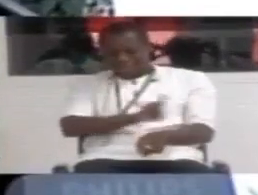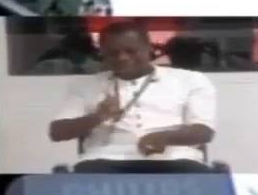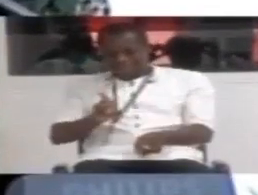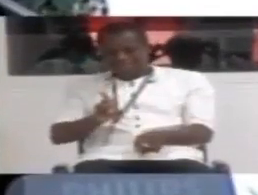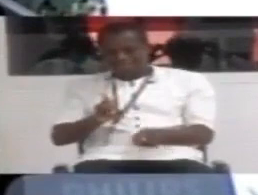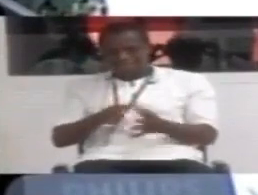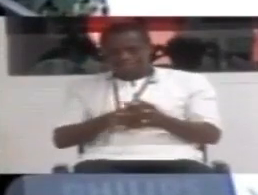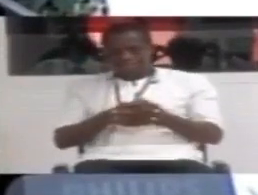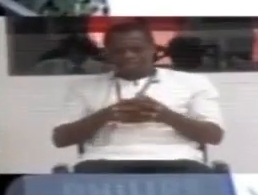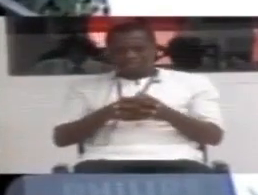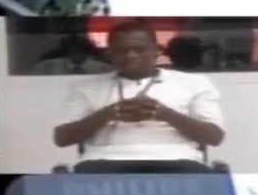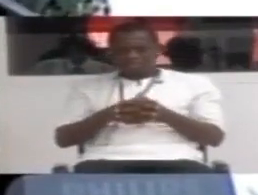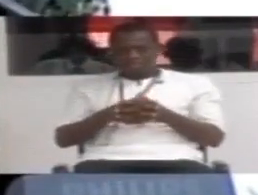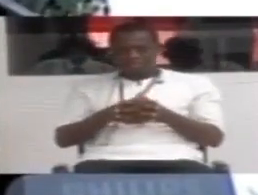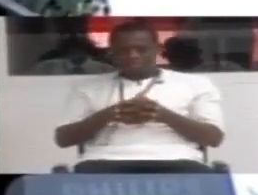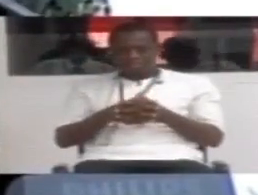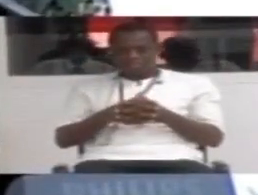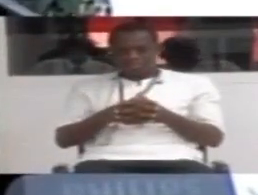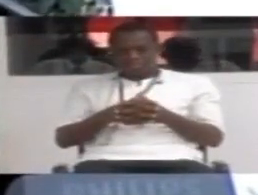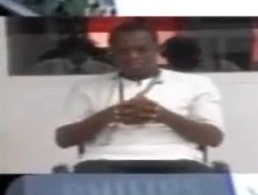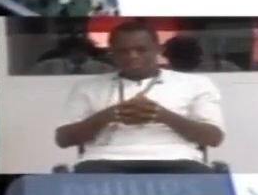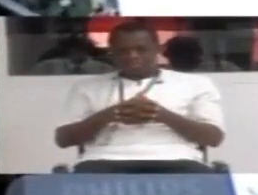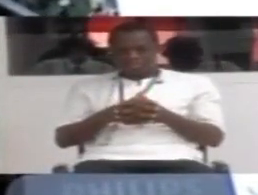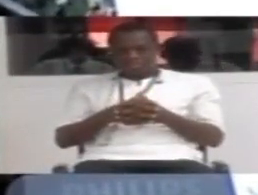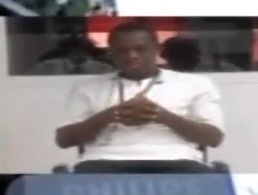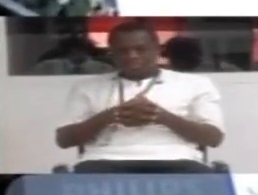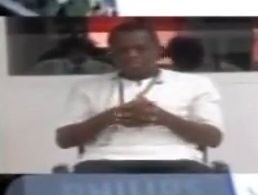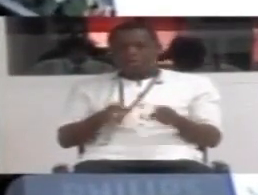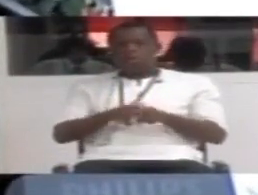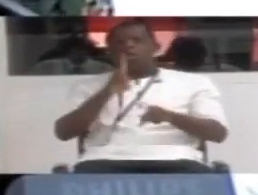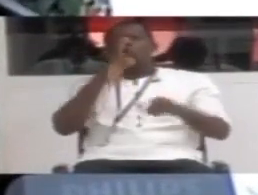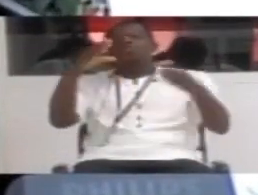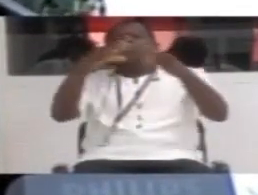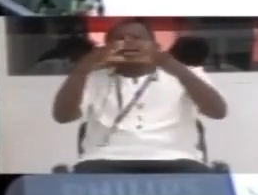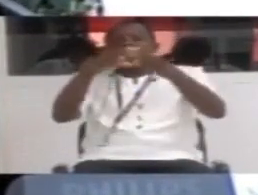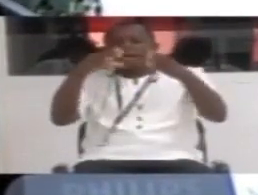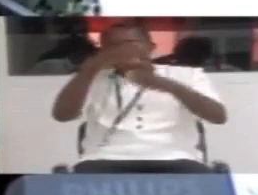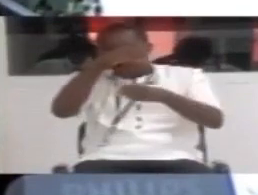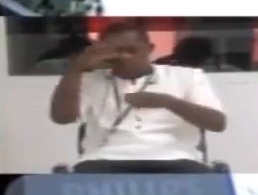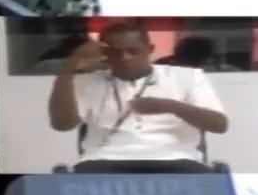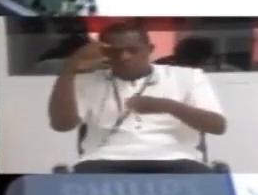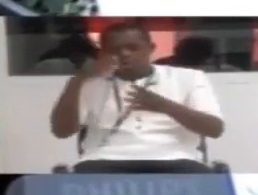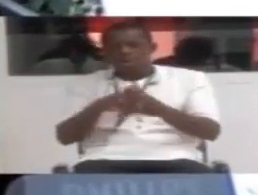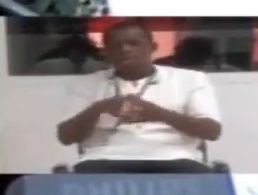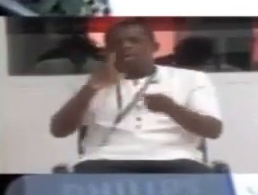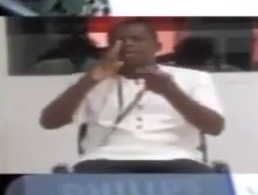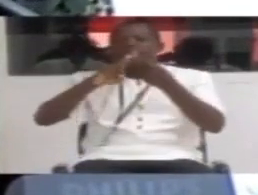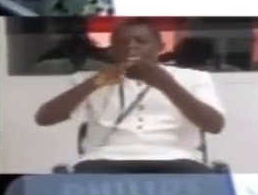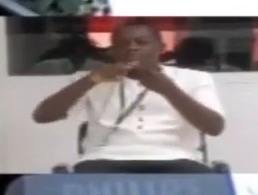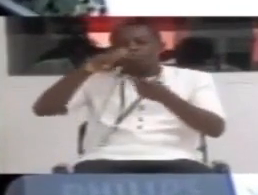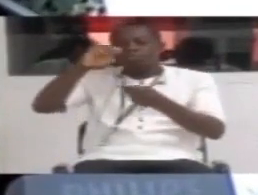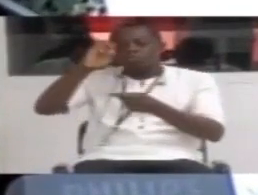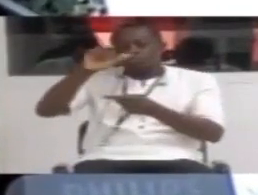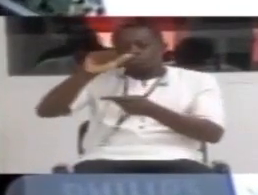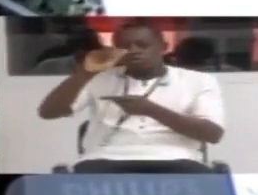ngaay wax nonu ñi nga wax ne ñom ñan la suma ñuma dé bok ak ligéy moy Noa Badji. These are